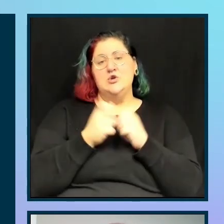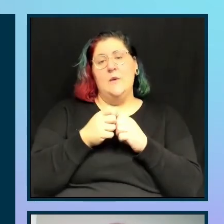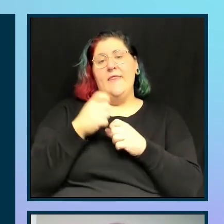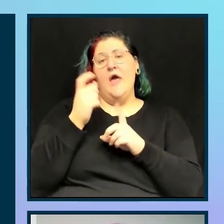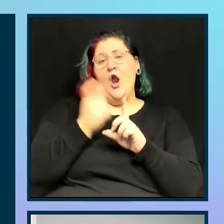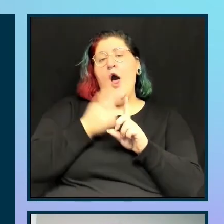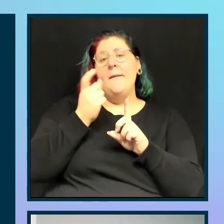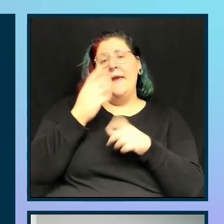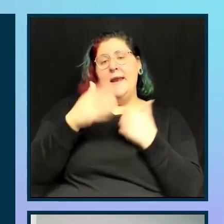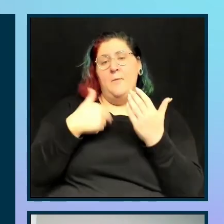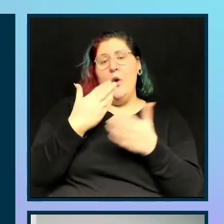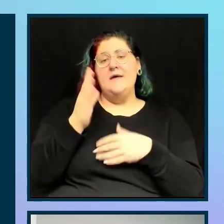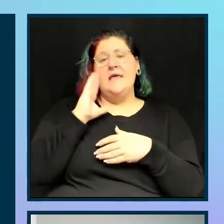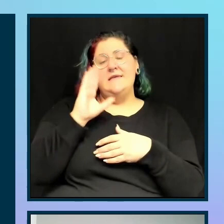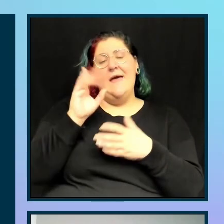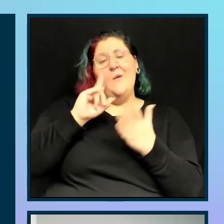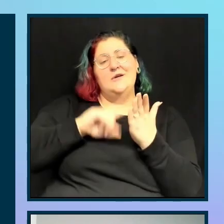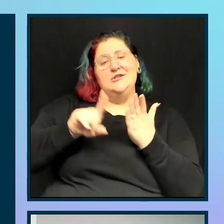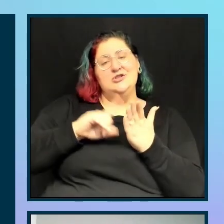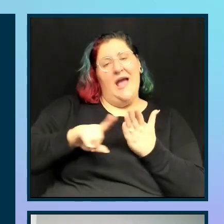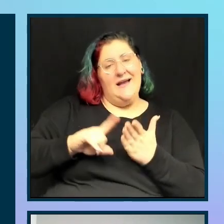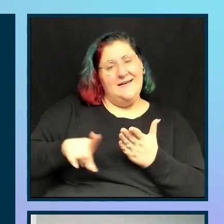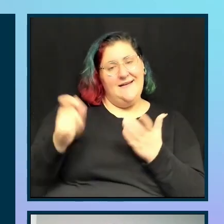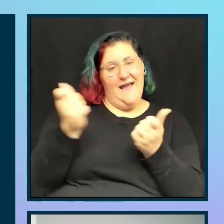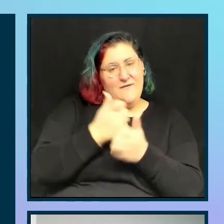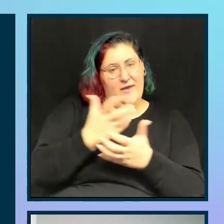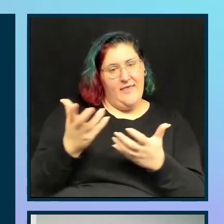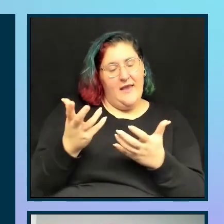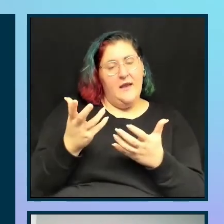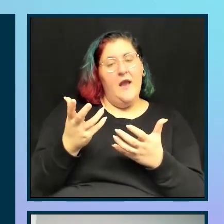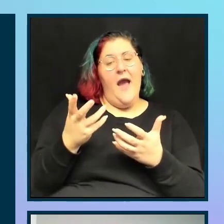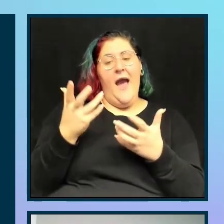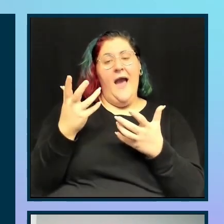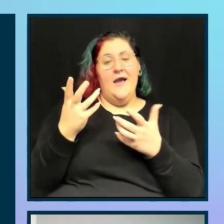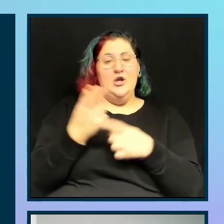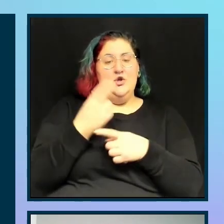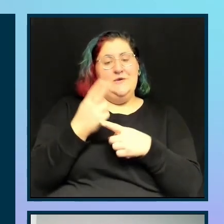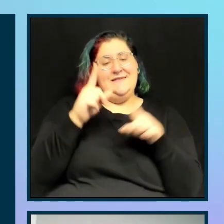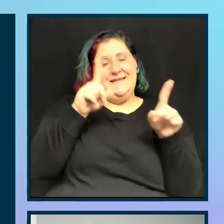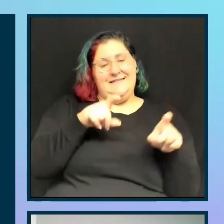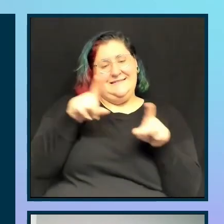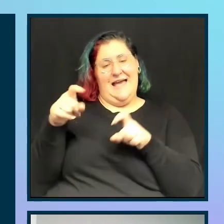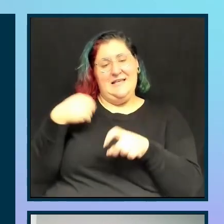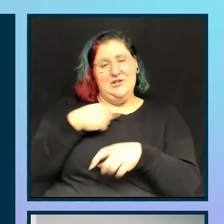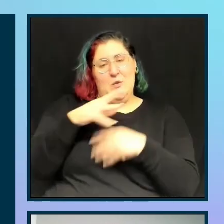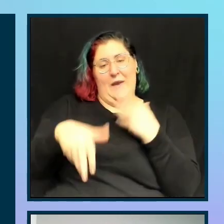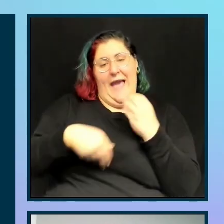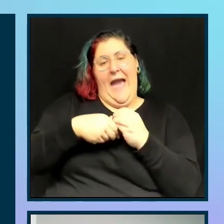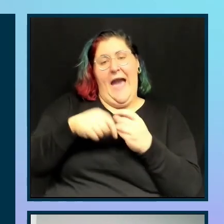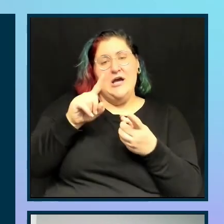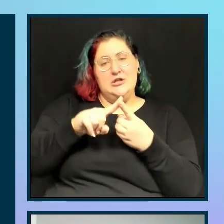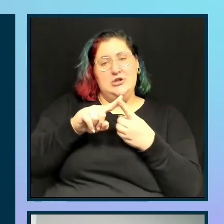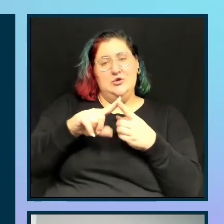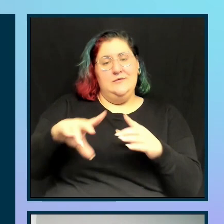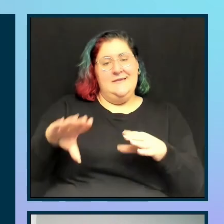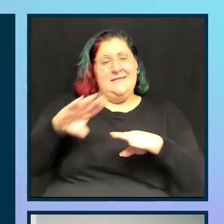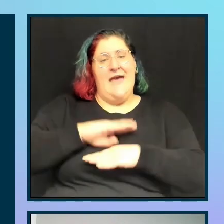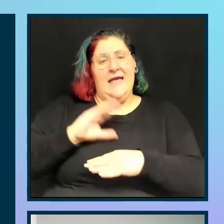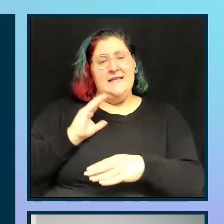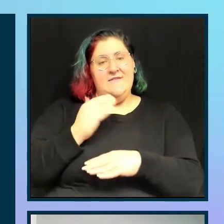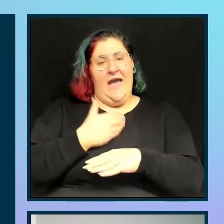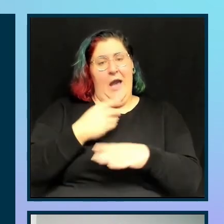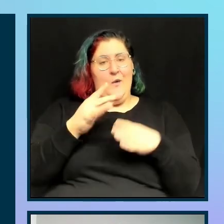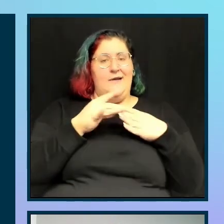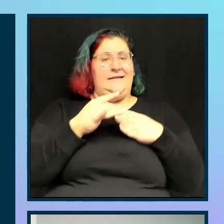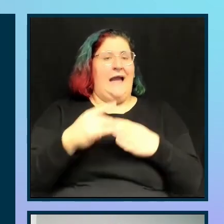invokes EPUB check, and it invokes tests that we put in following GCA guidelines as a GCA certified